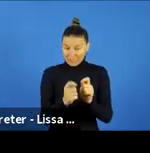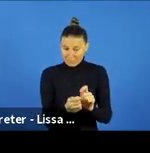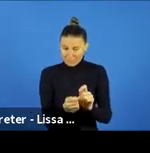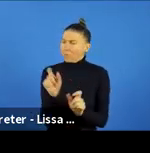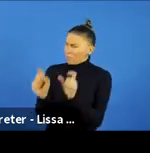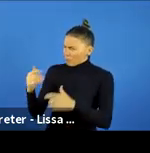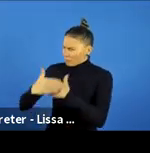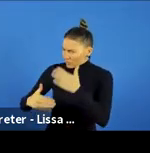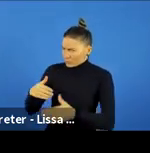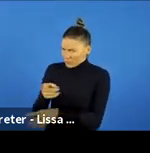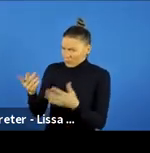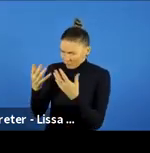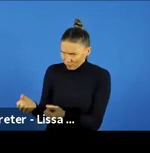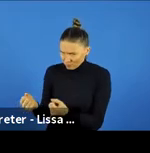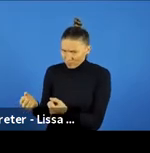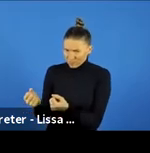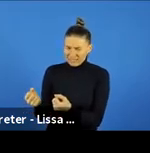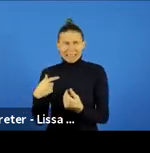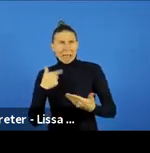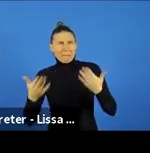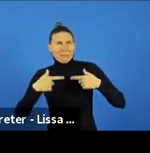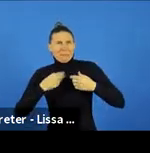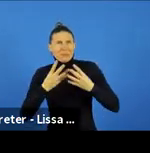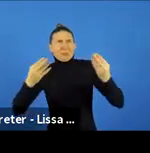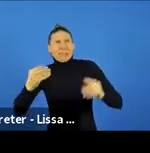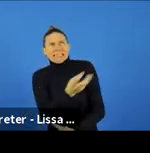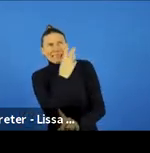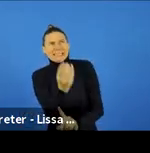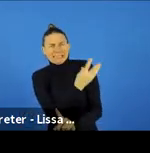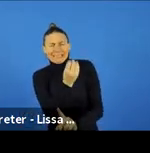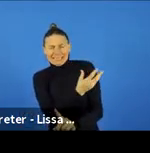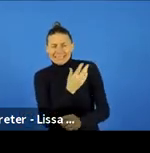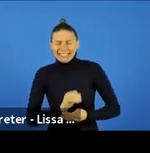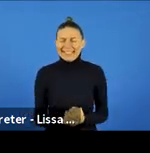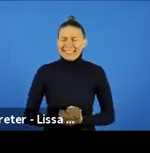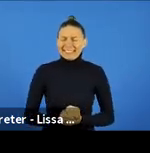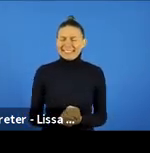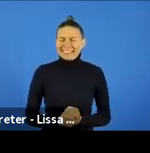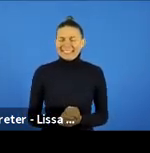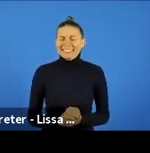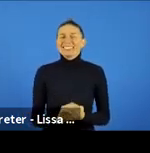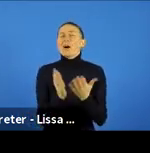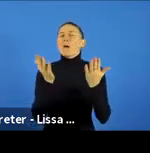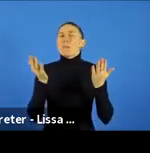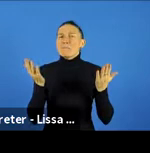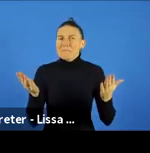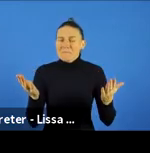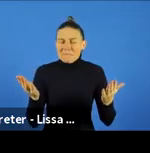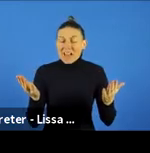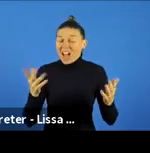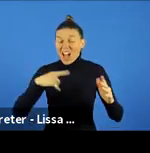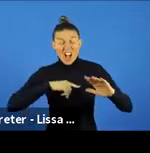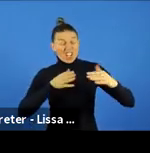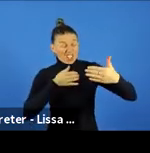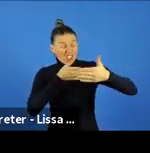slide, please. Maybe I did too many slides. So which challenge we face? 60%